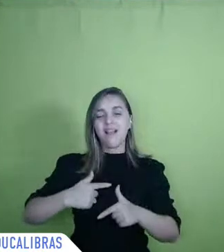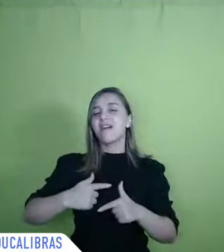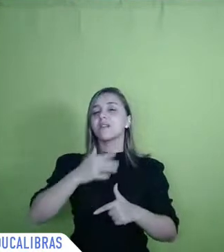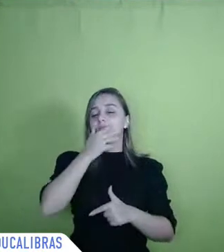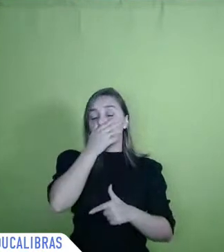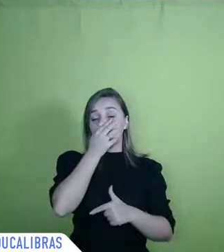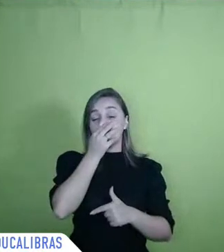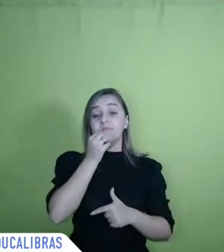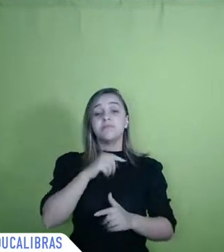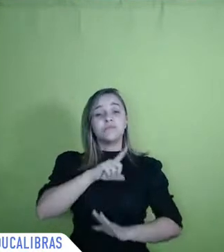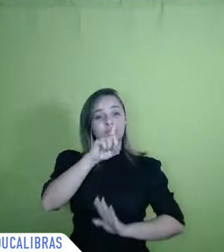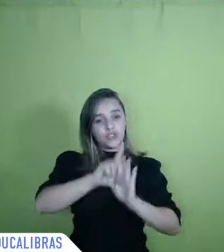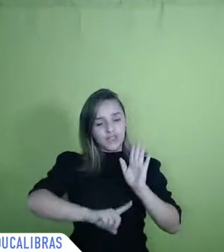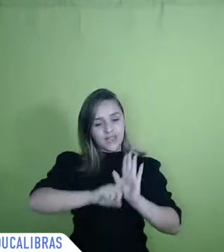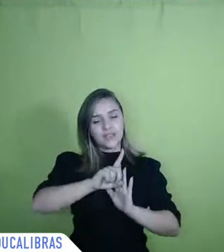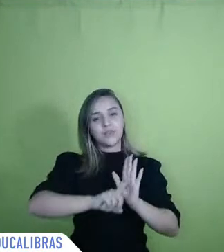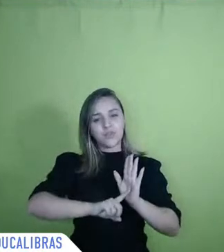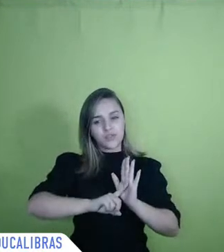heritage of